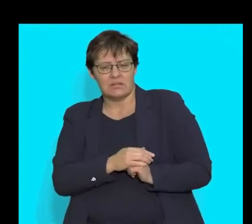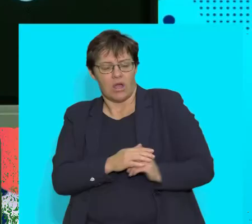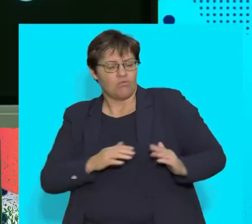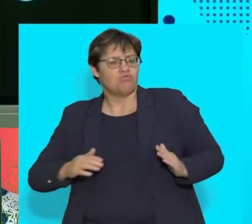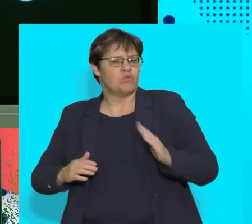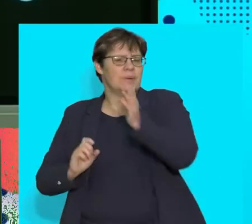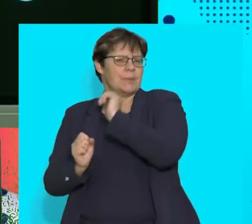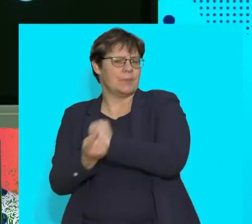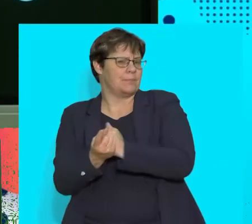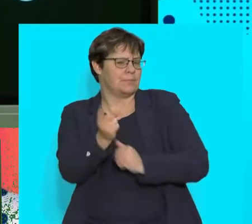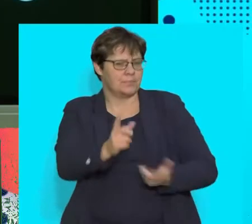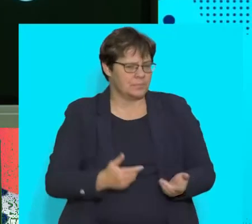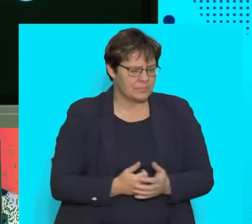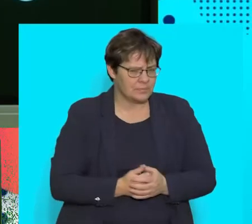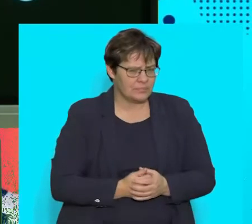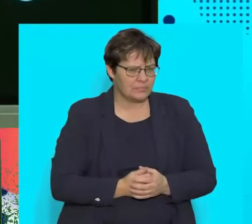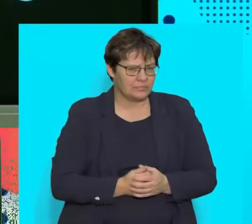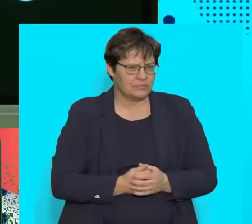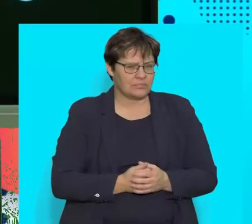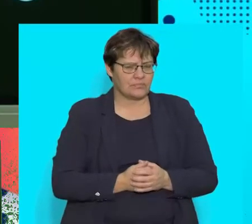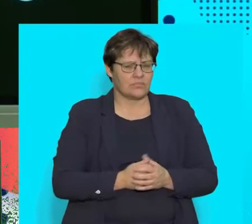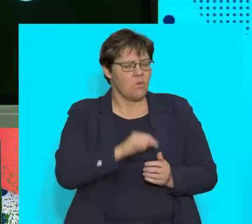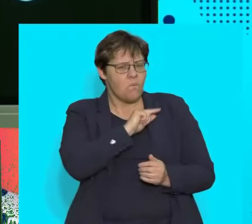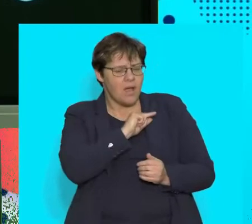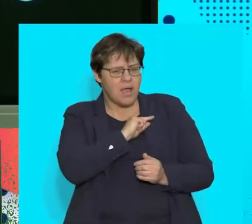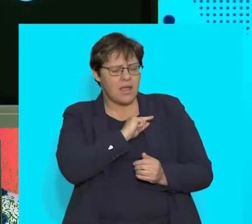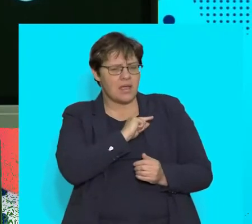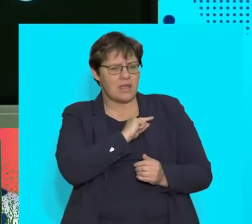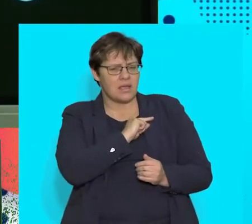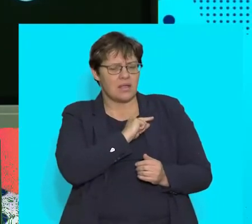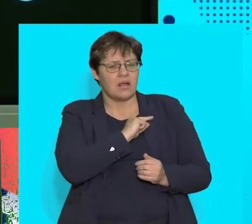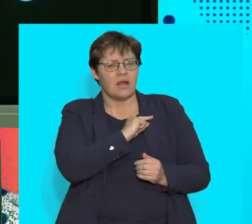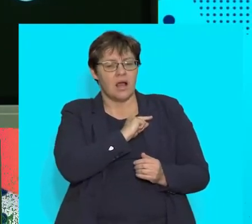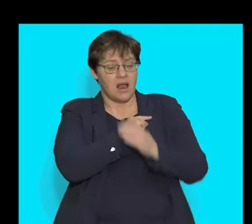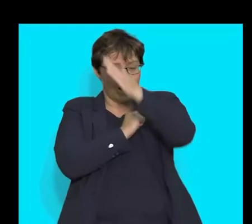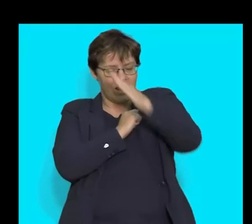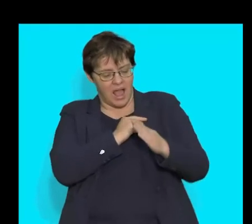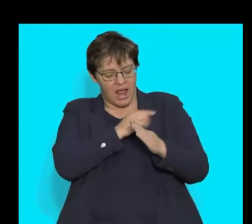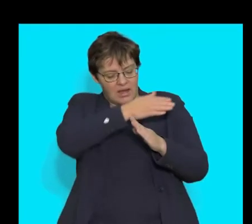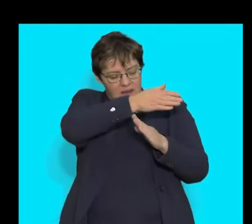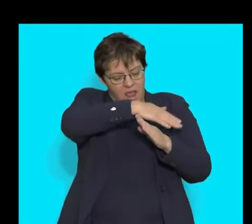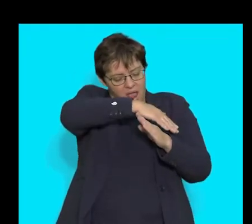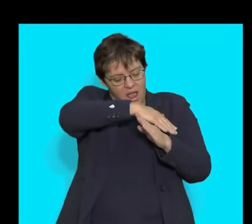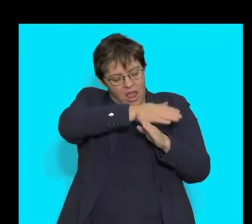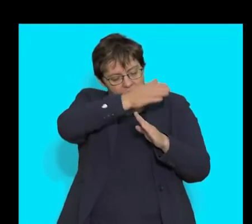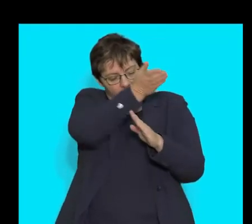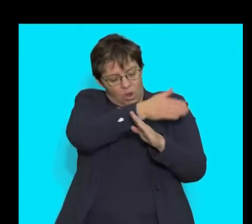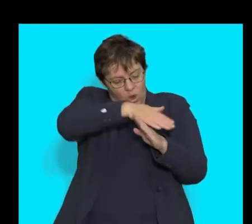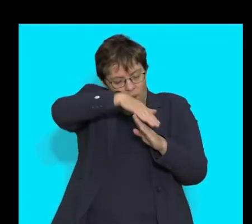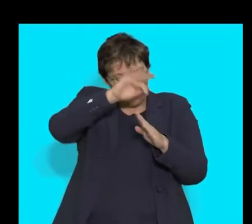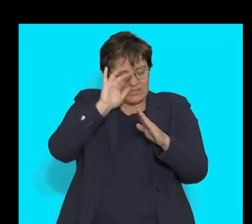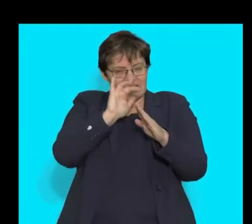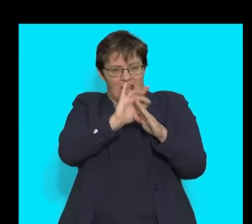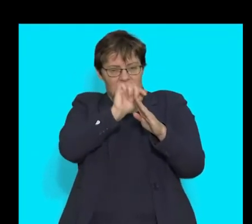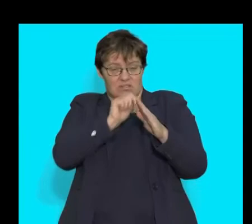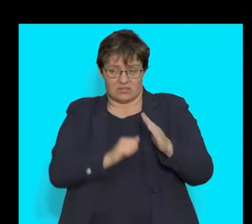gradient of a line that is just touching the curve at one point. And I hope you can see, I'll just use my